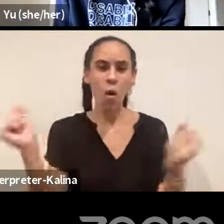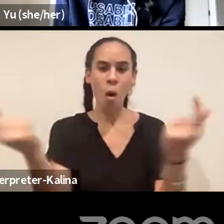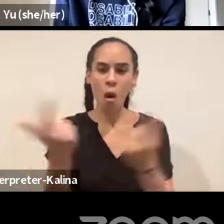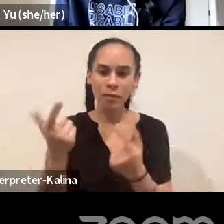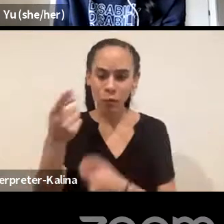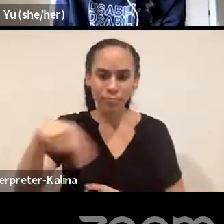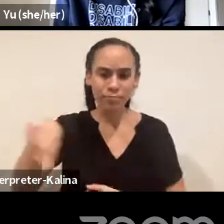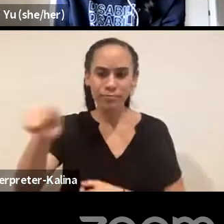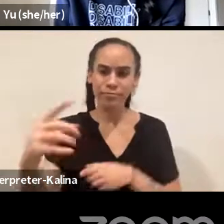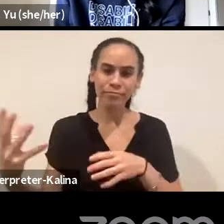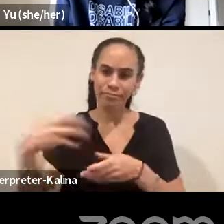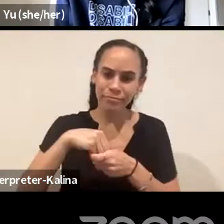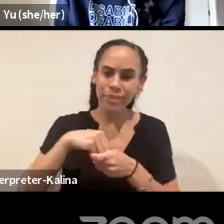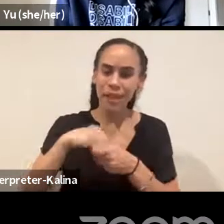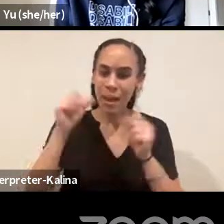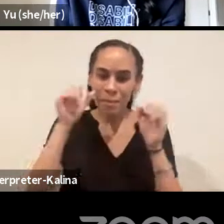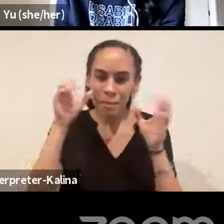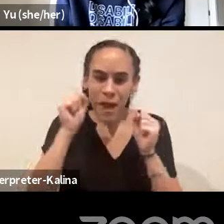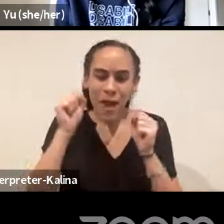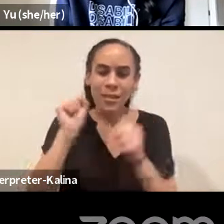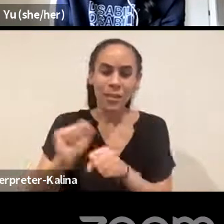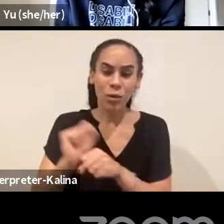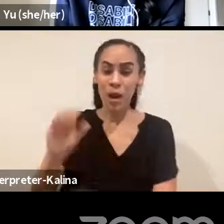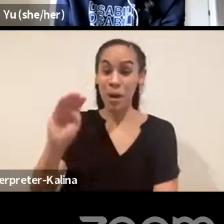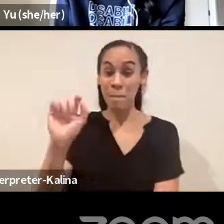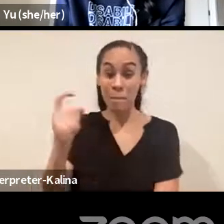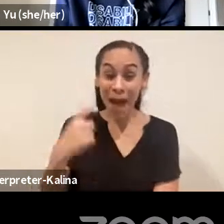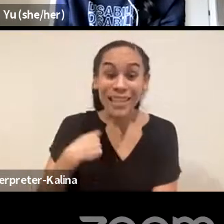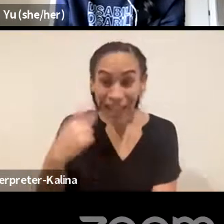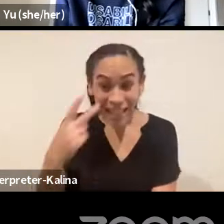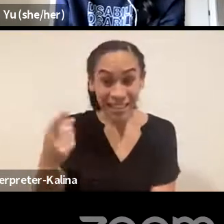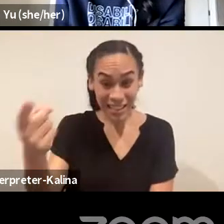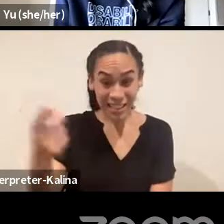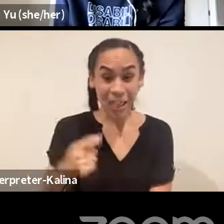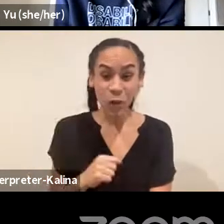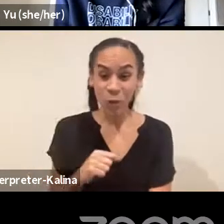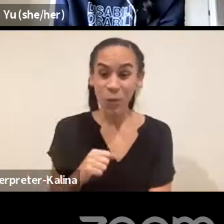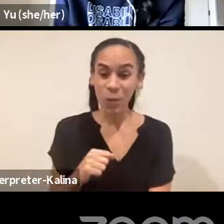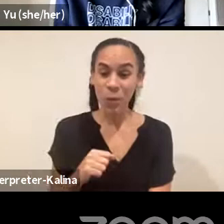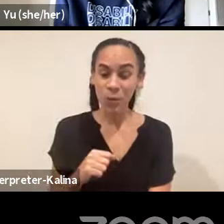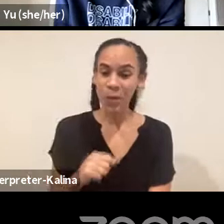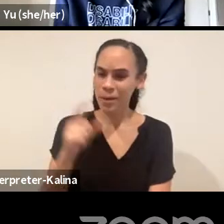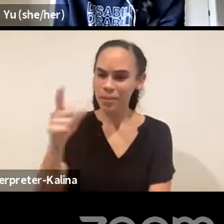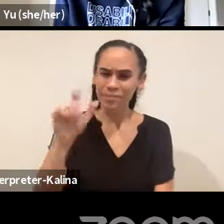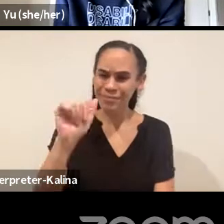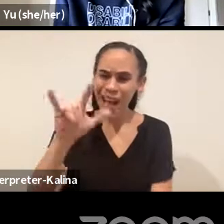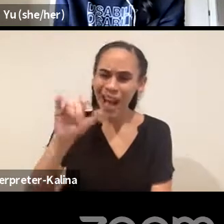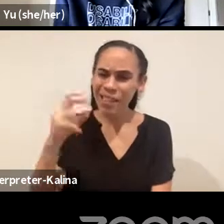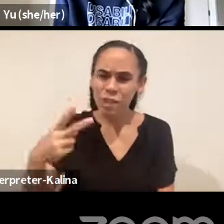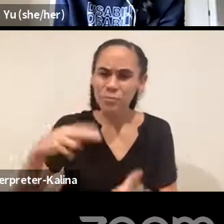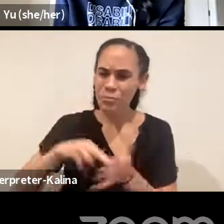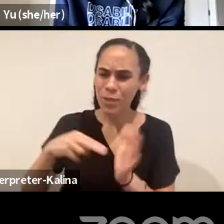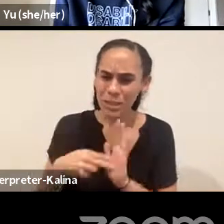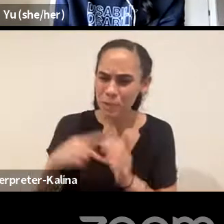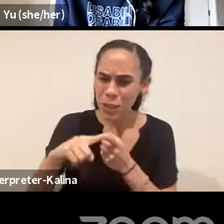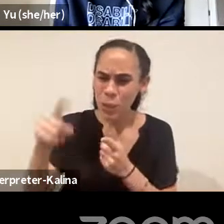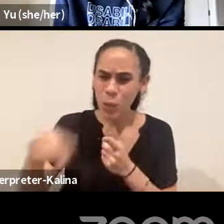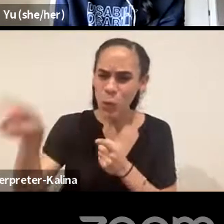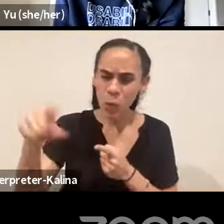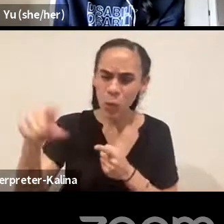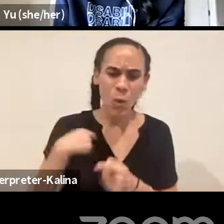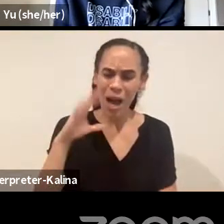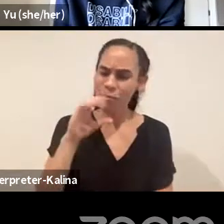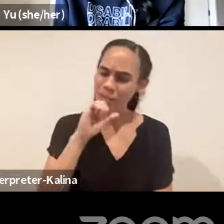amazing work. For Max, I see you. What does allyship mean to each of you? I would love to